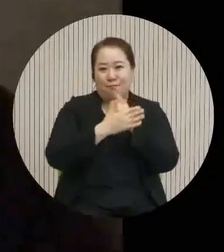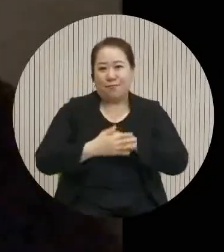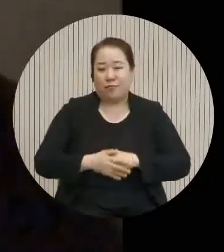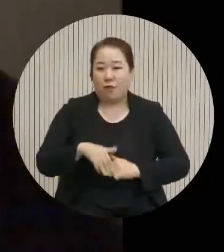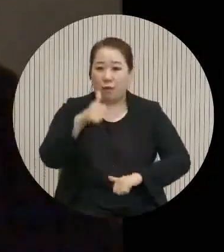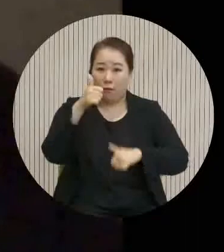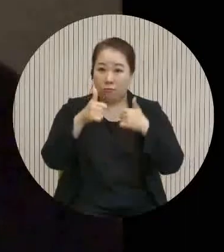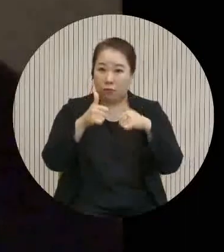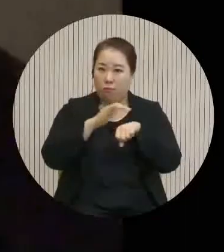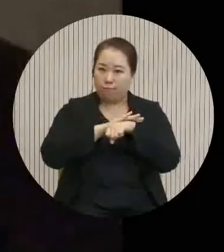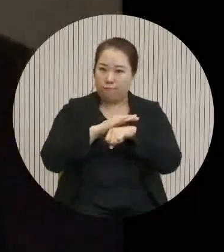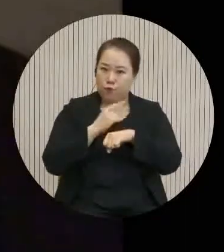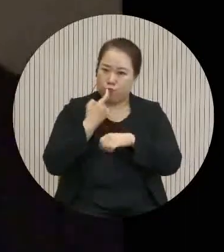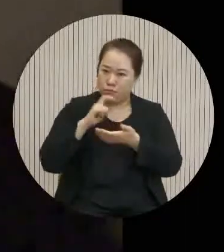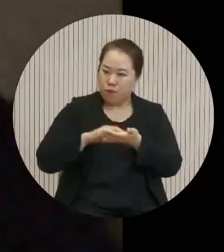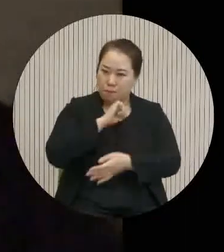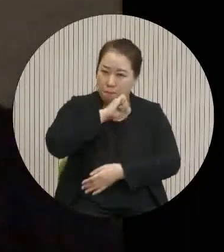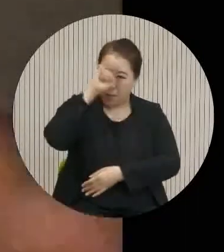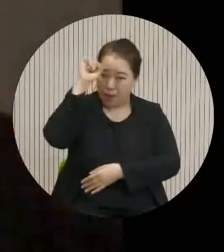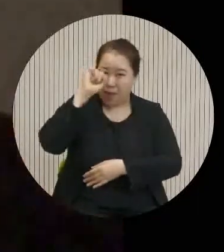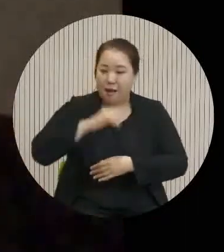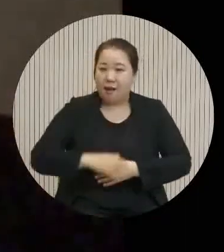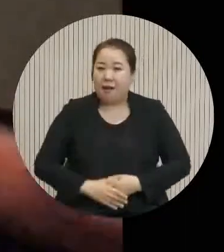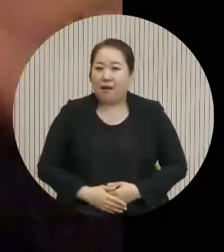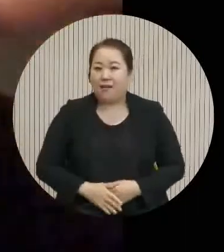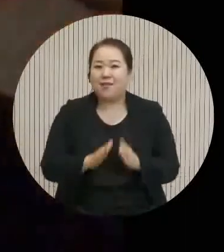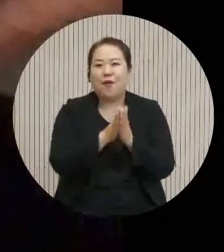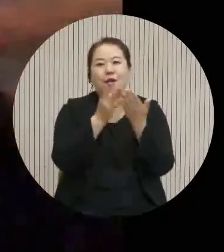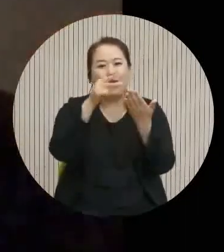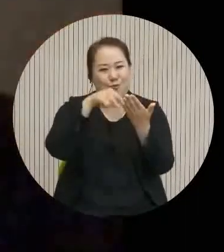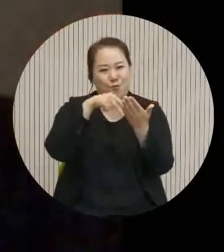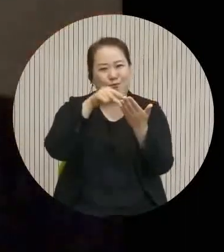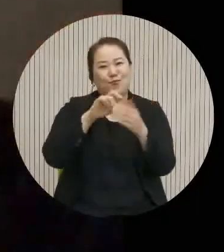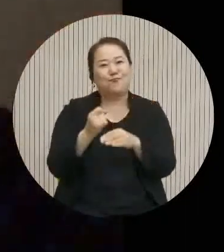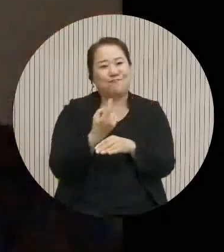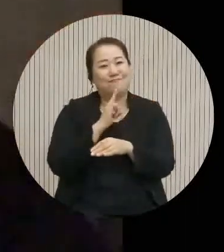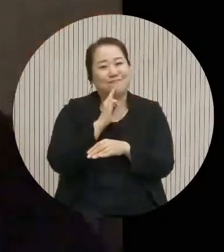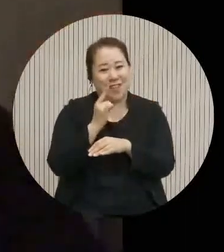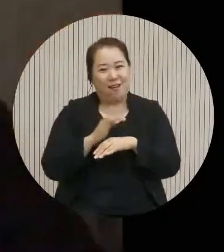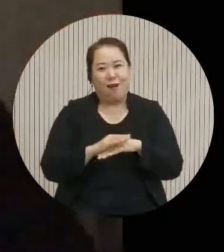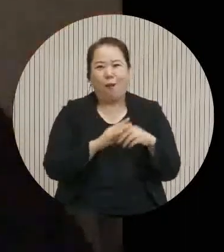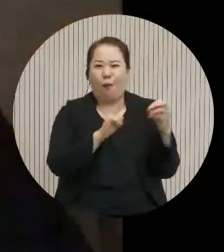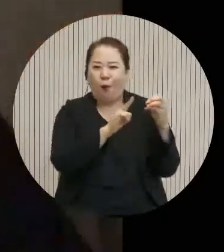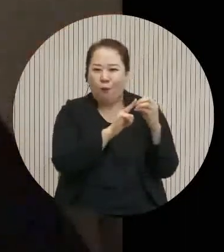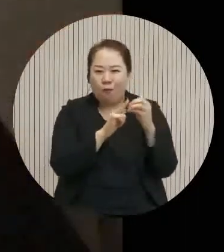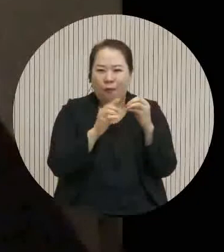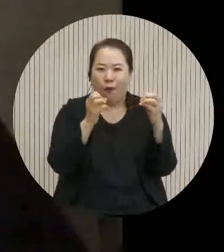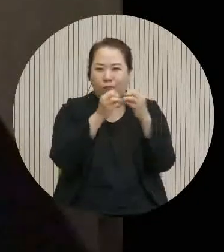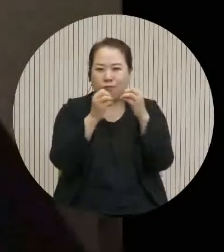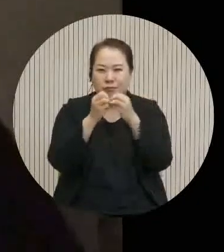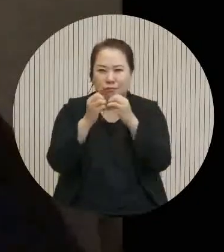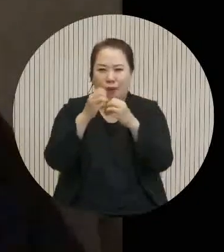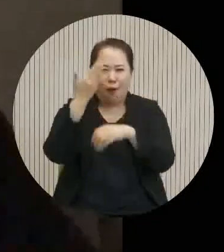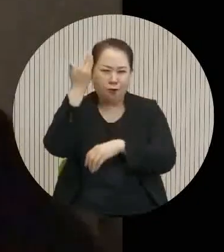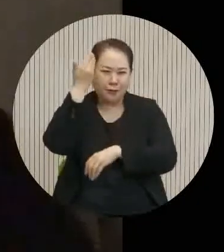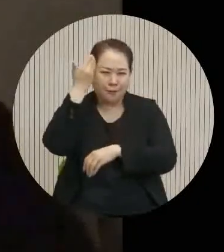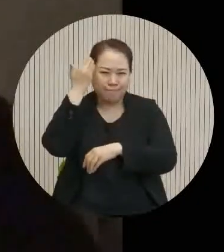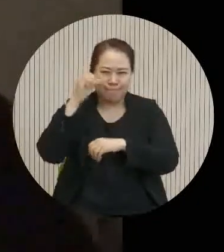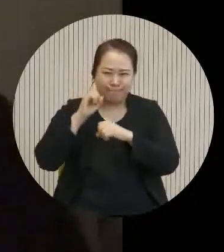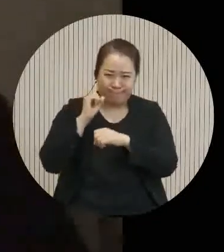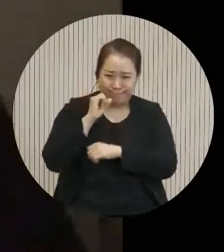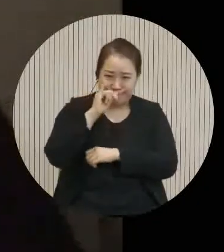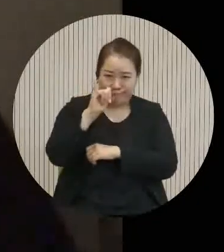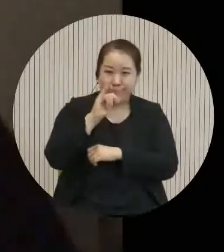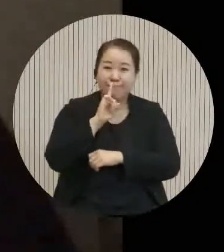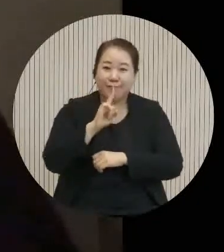of all the reading she had done. Her vocabulary was great, her grammar was great, and she knew an enormous amount. Here's what